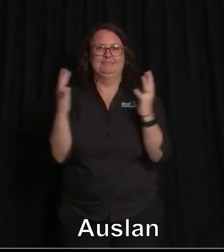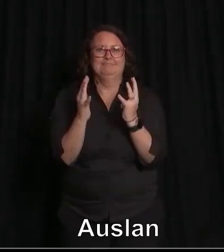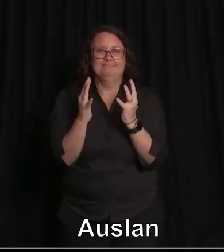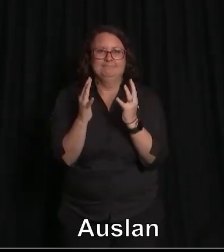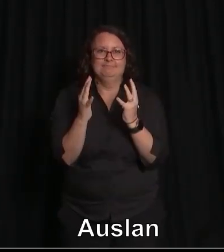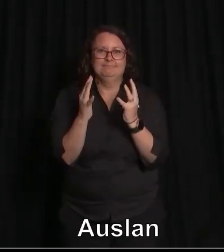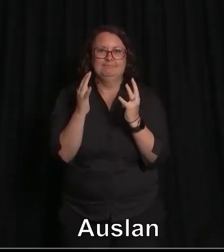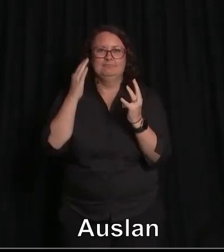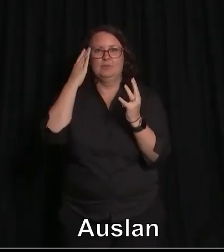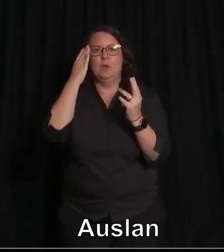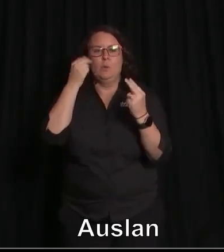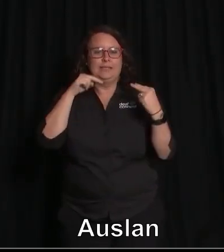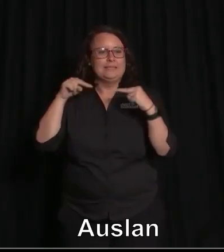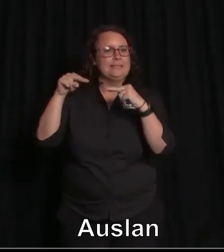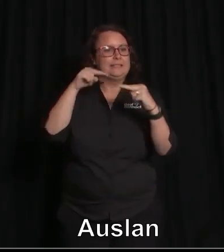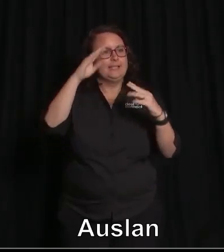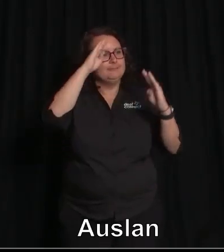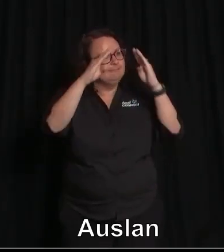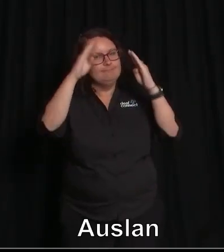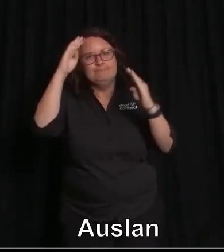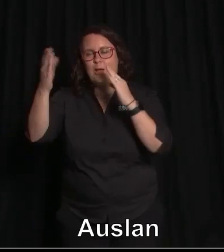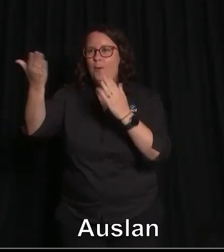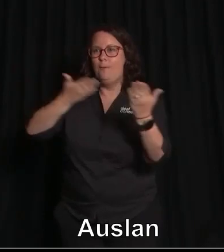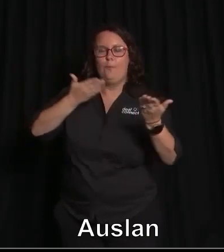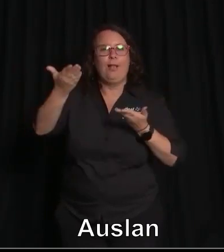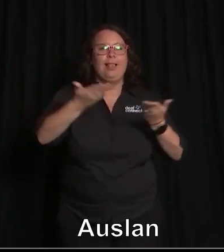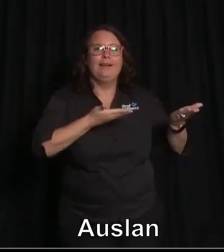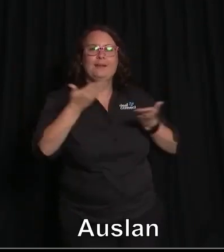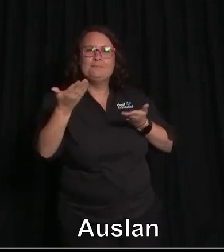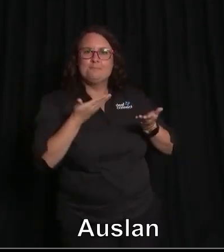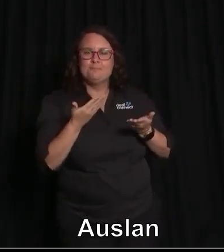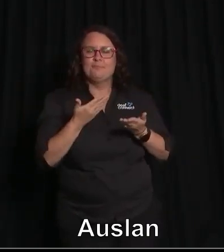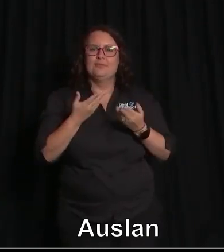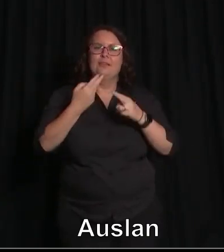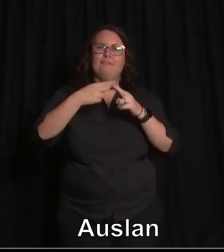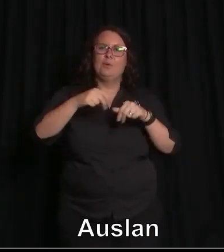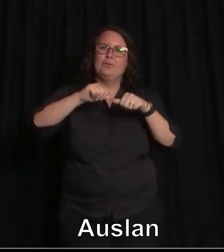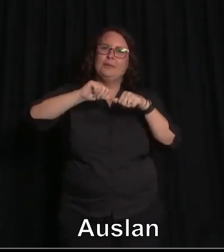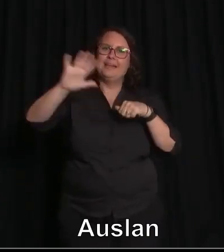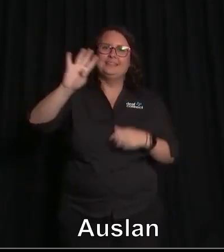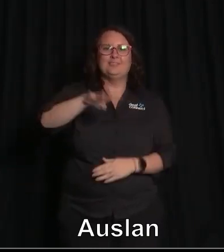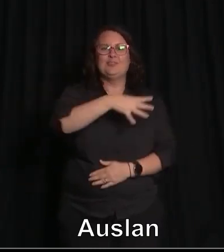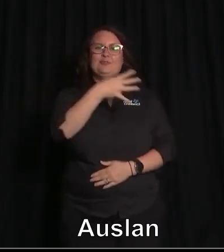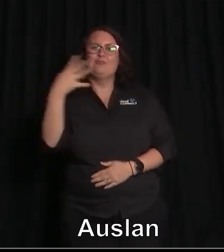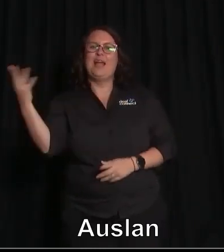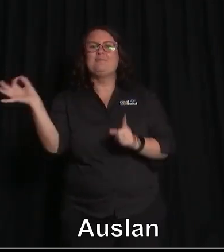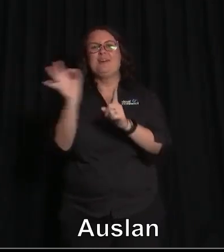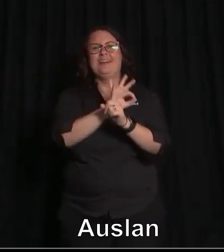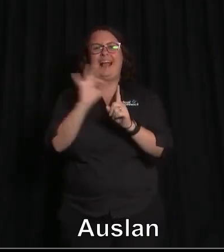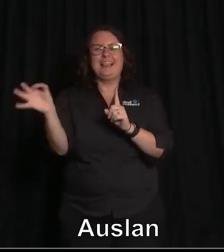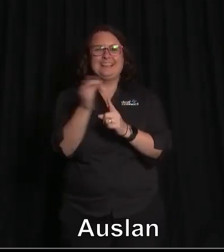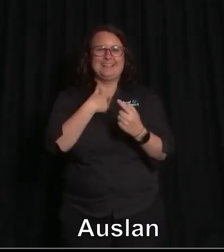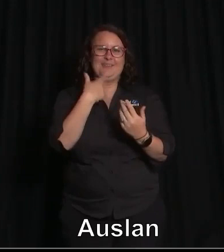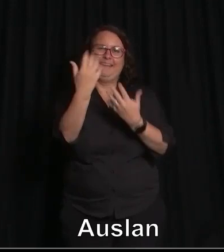is the day we see each other, we welcome each other for the magnificent rainbow colors that we all